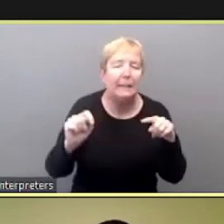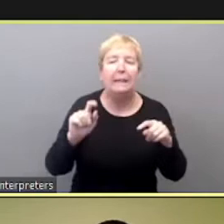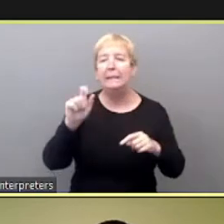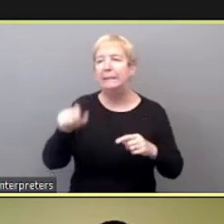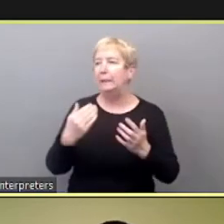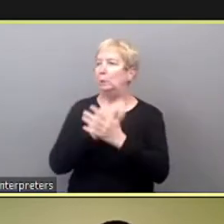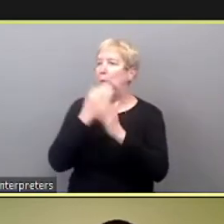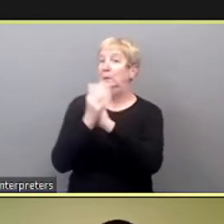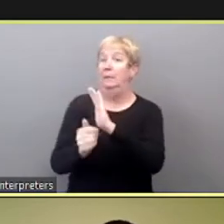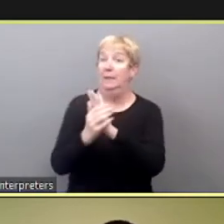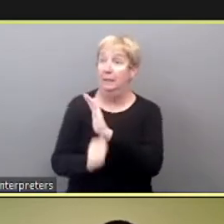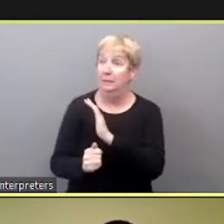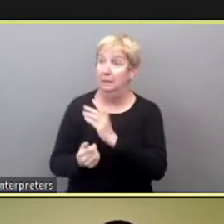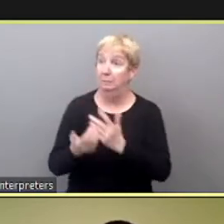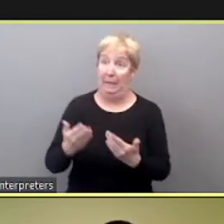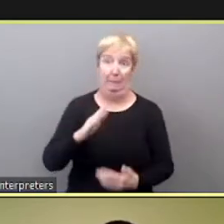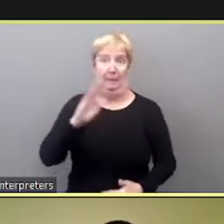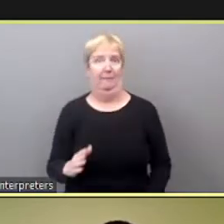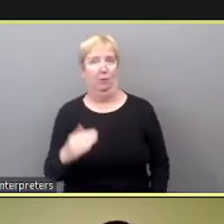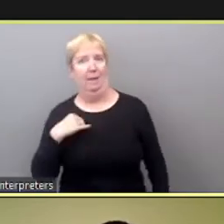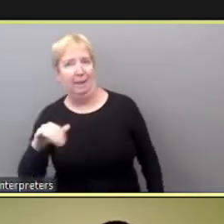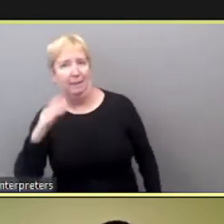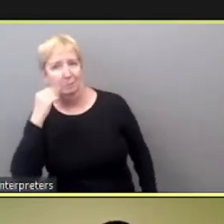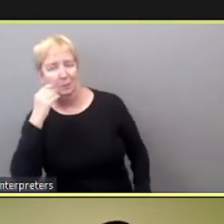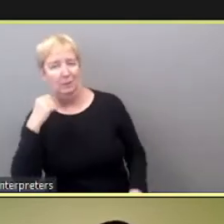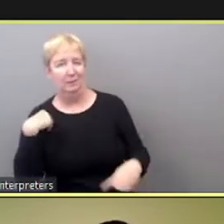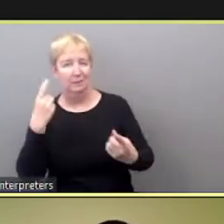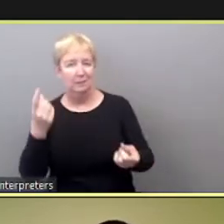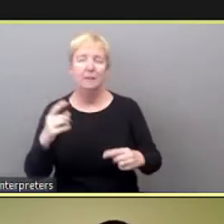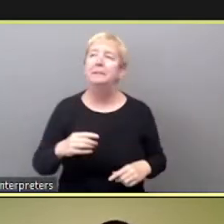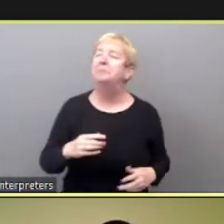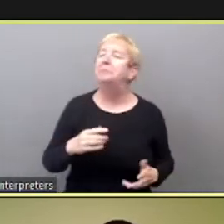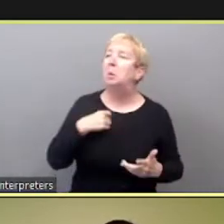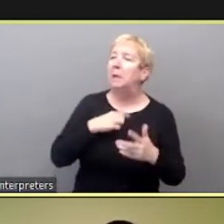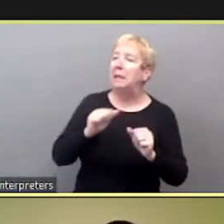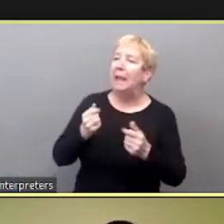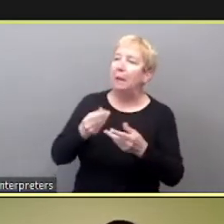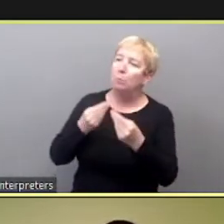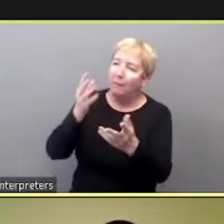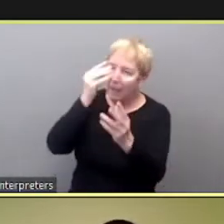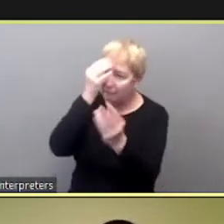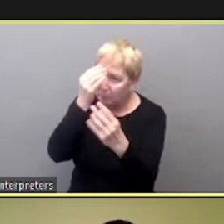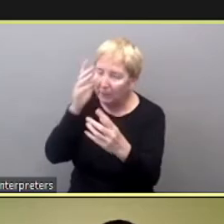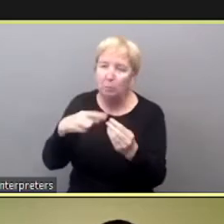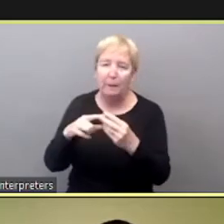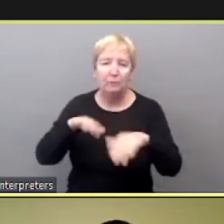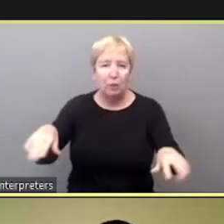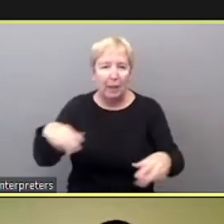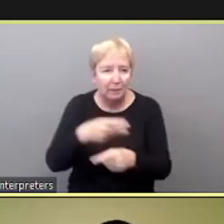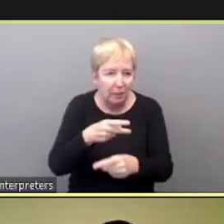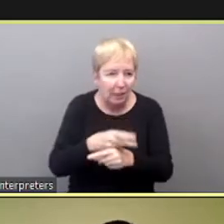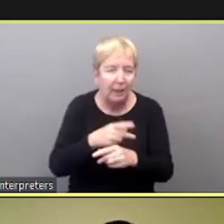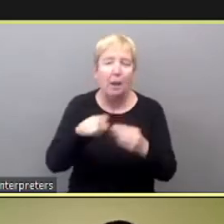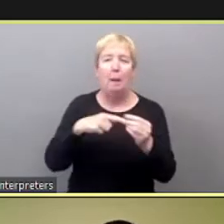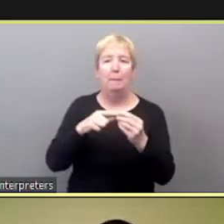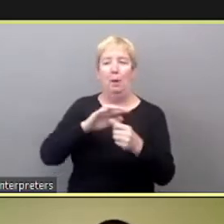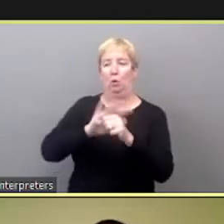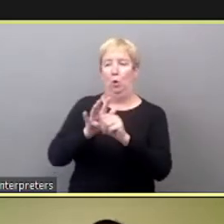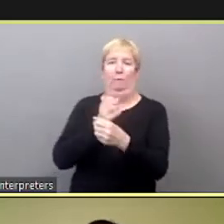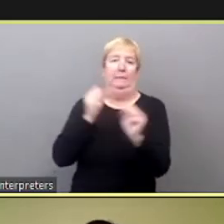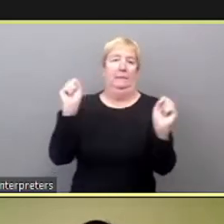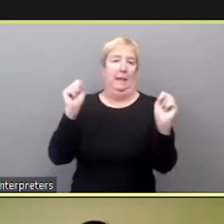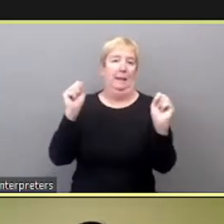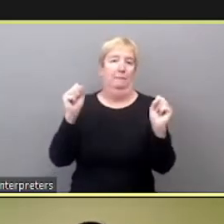they didn't have previously, information about childcare assistance, updates about COVID safe practices, and things like